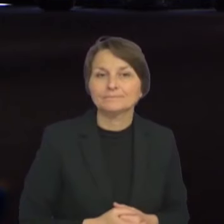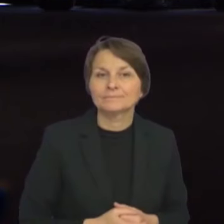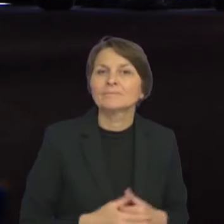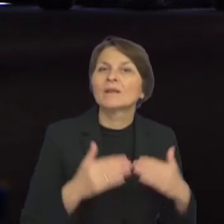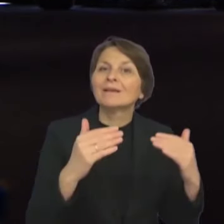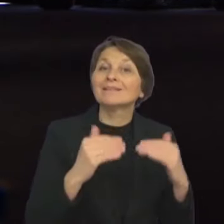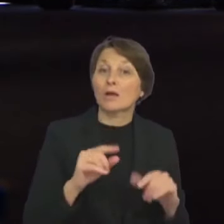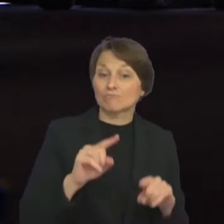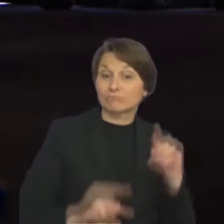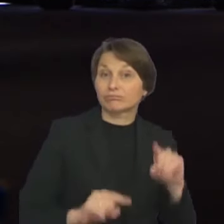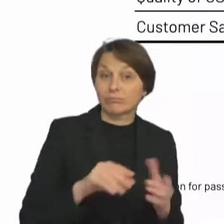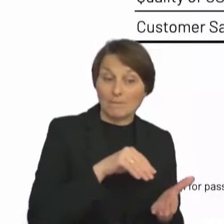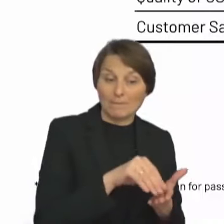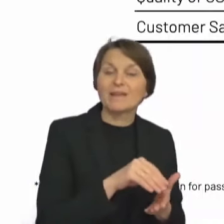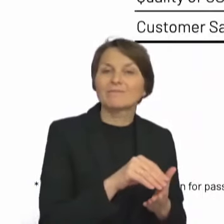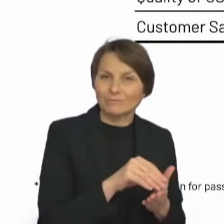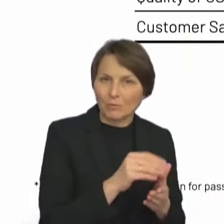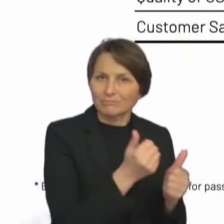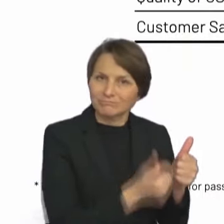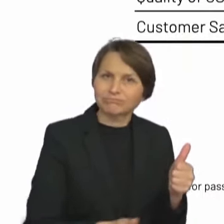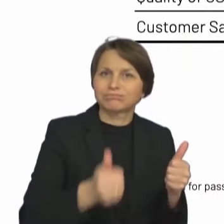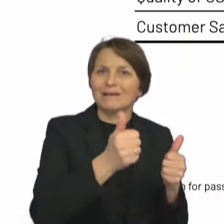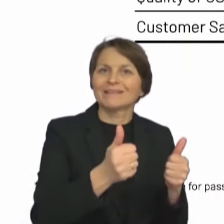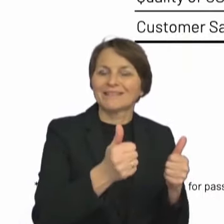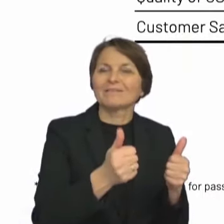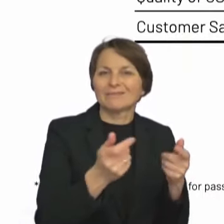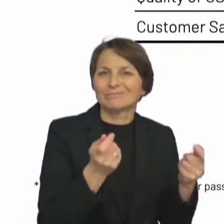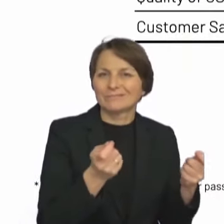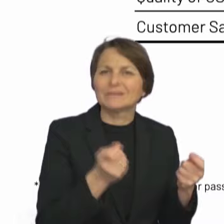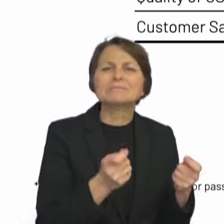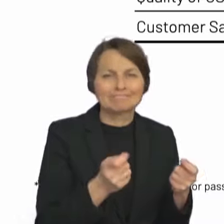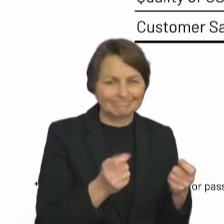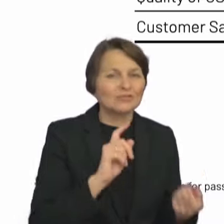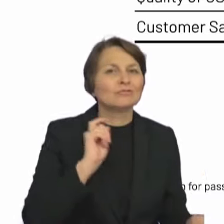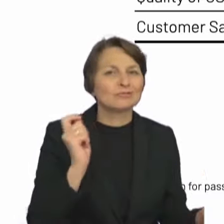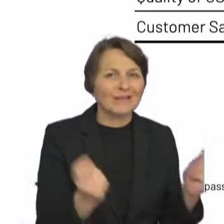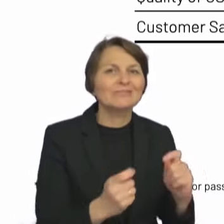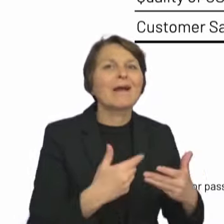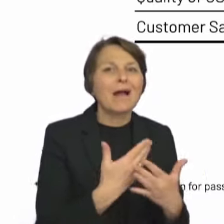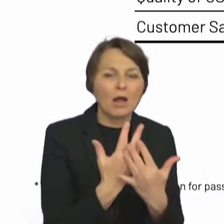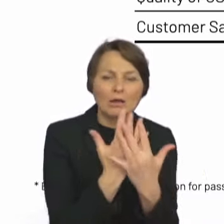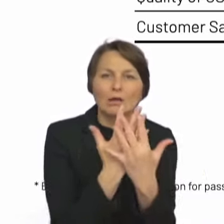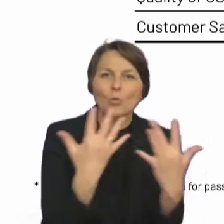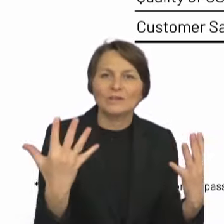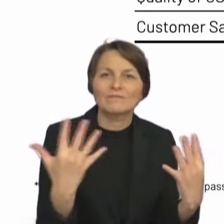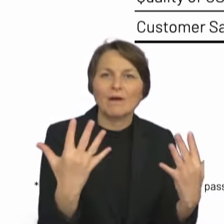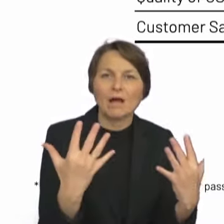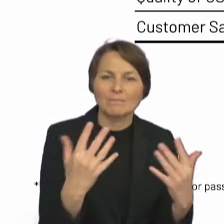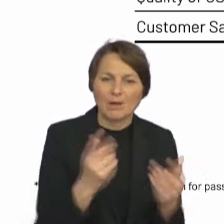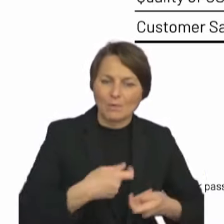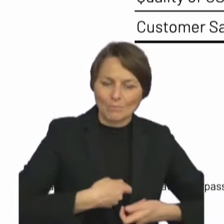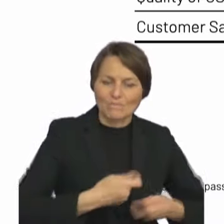chief executive officer, the board has also changed the quantifiable performance criteria in order to ensure a close link between